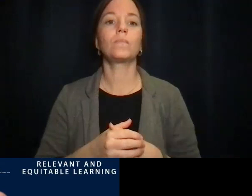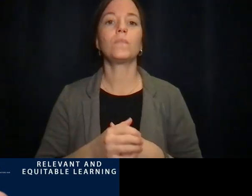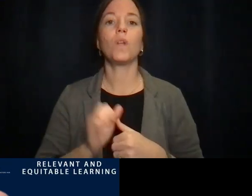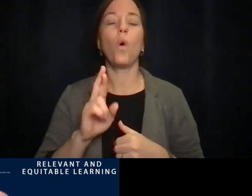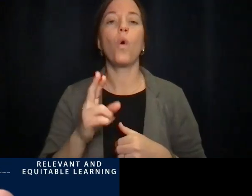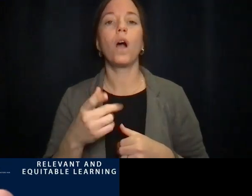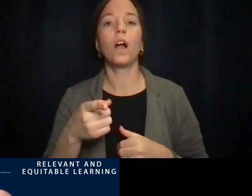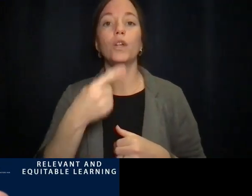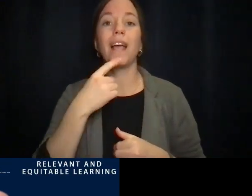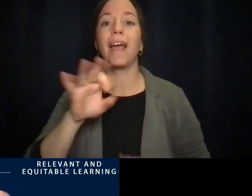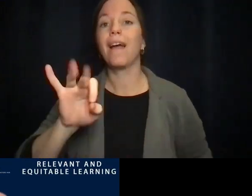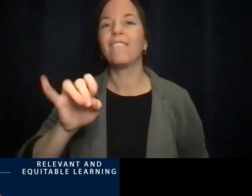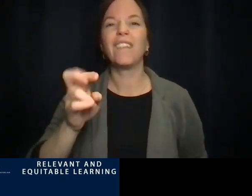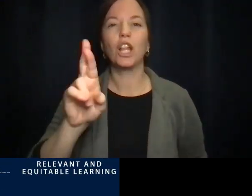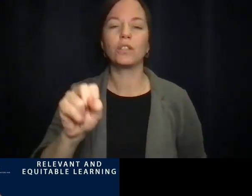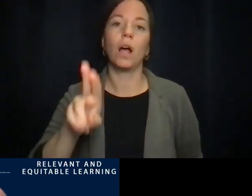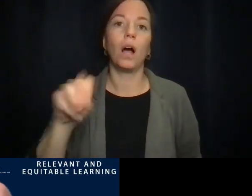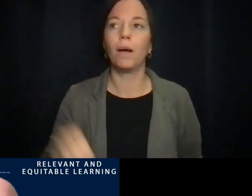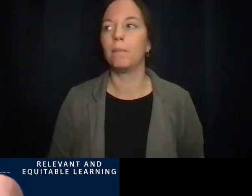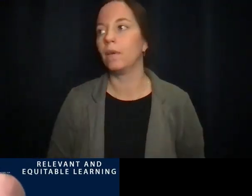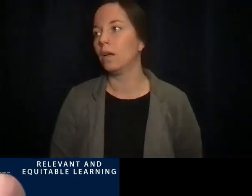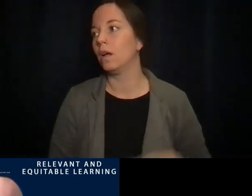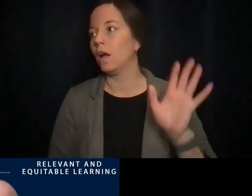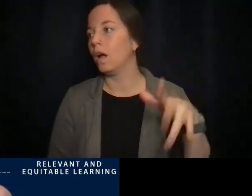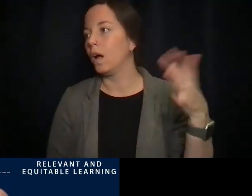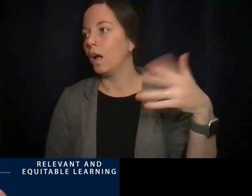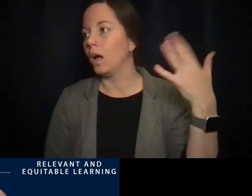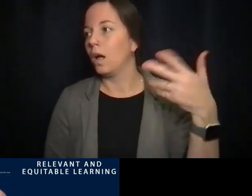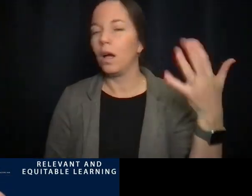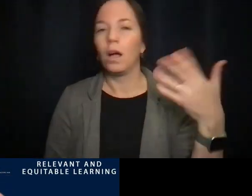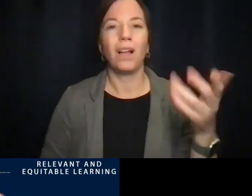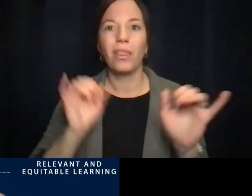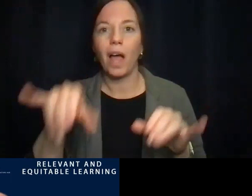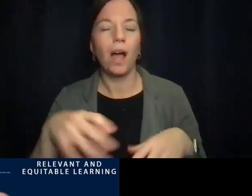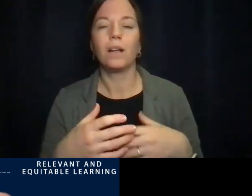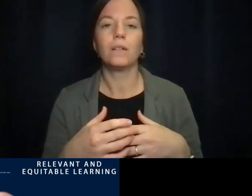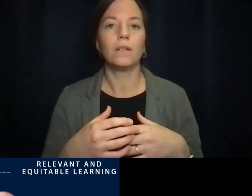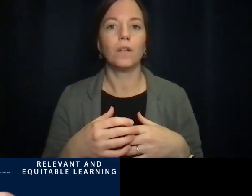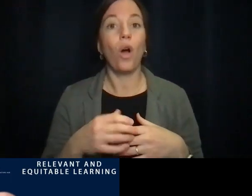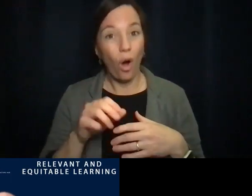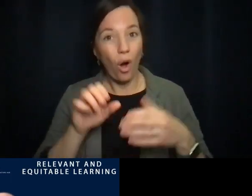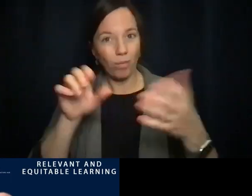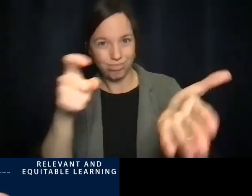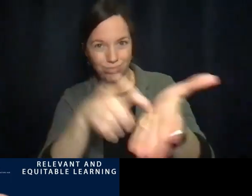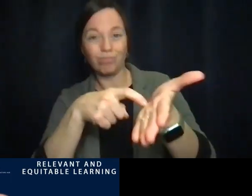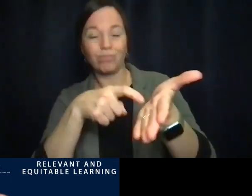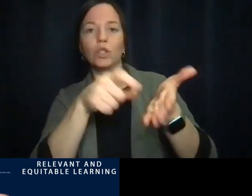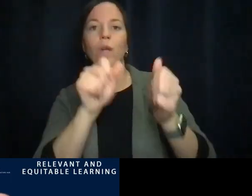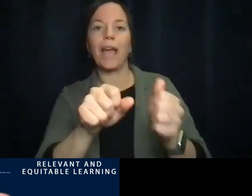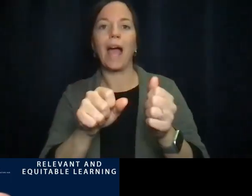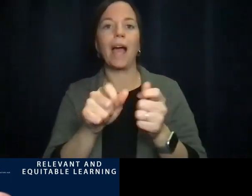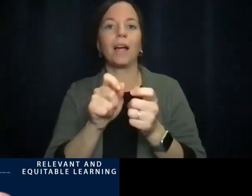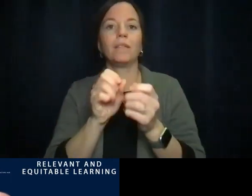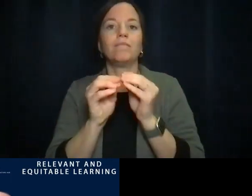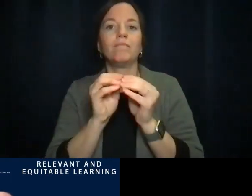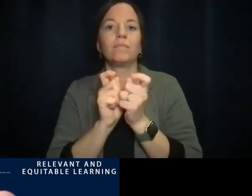call fillers, you do a lot of ums, Aeron, like this, that. And right. You do that to really correct on those. And so those are where you can